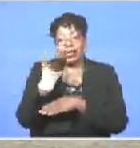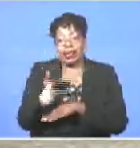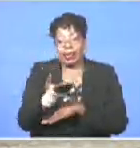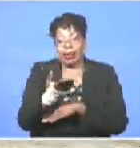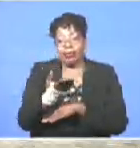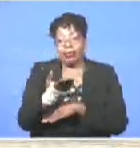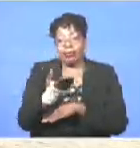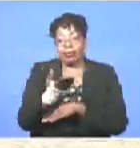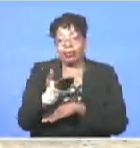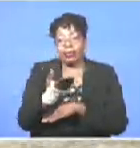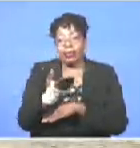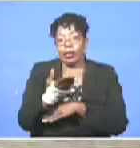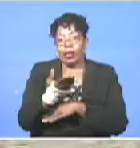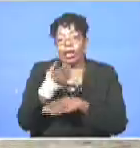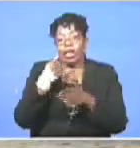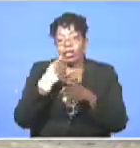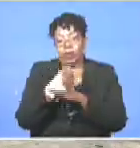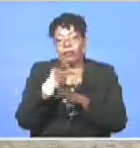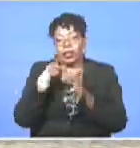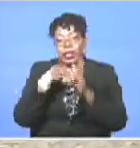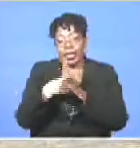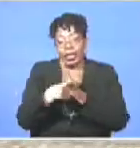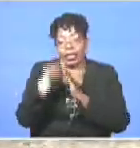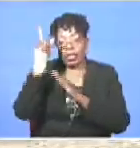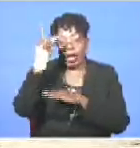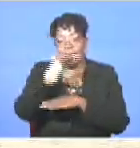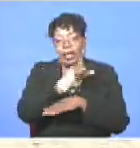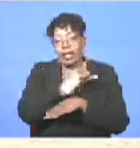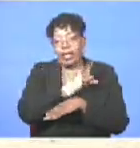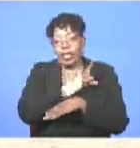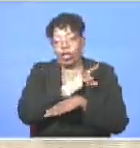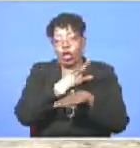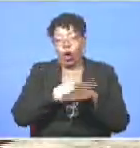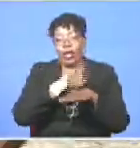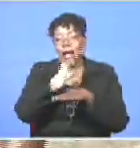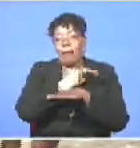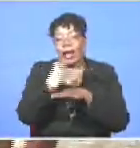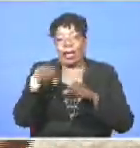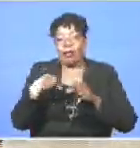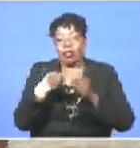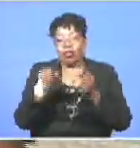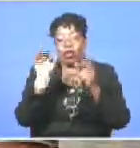plaid shirt. He's accused of killing Gary Leon on Miami Street last Friday.